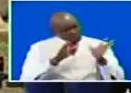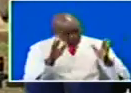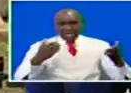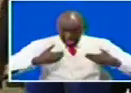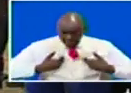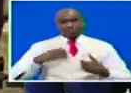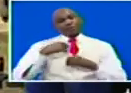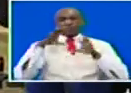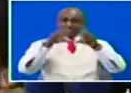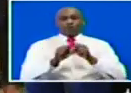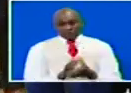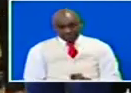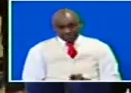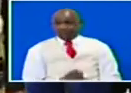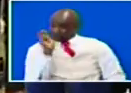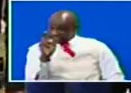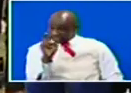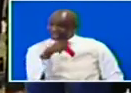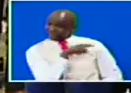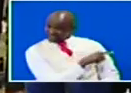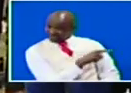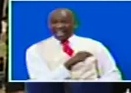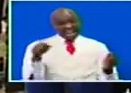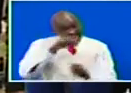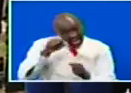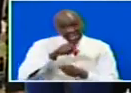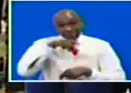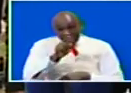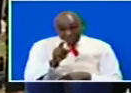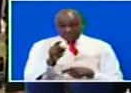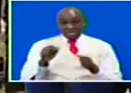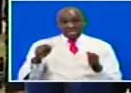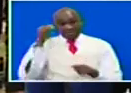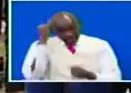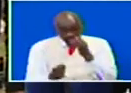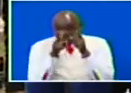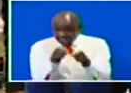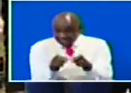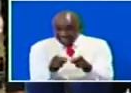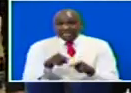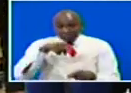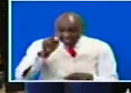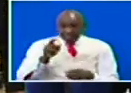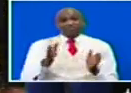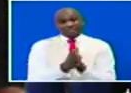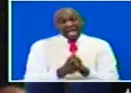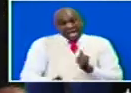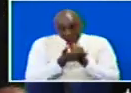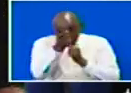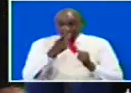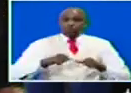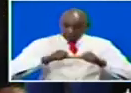is willing to offer. You see, for him, cars are not just the ultimate thrill. They act as some form of